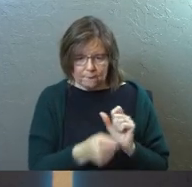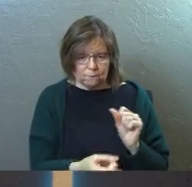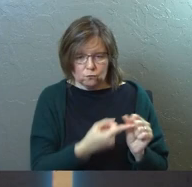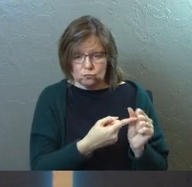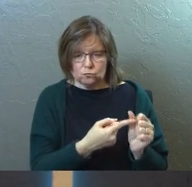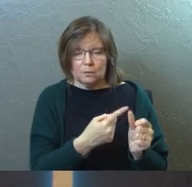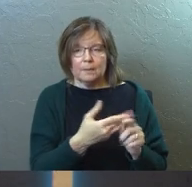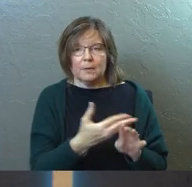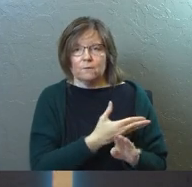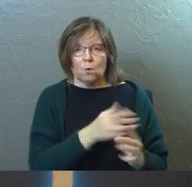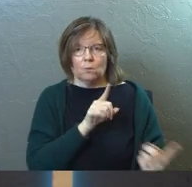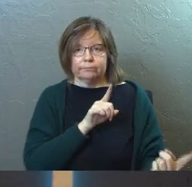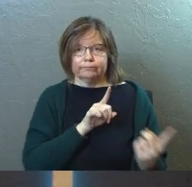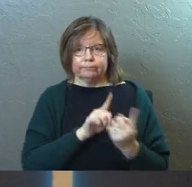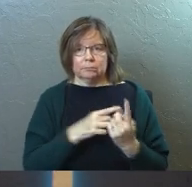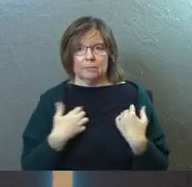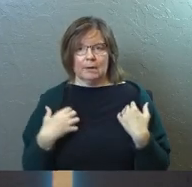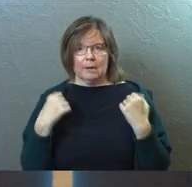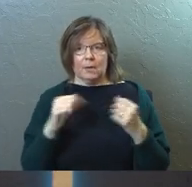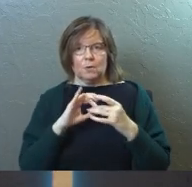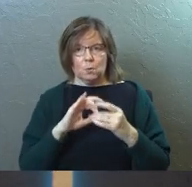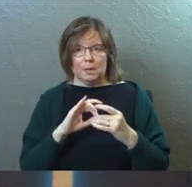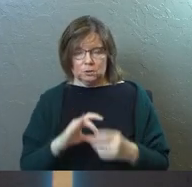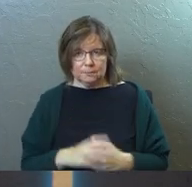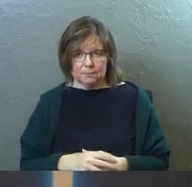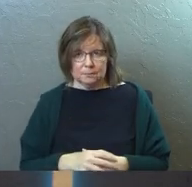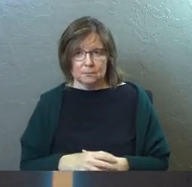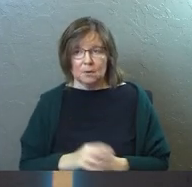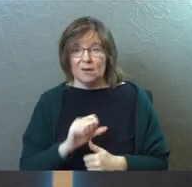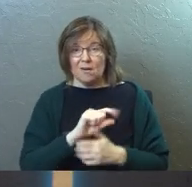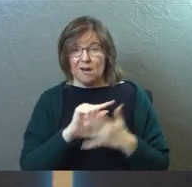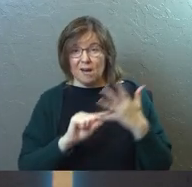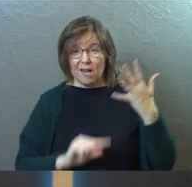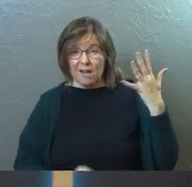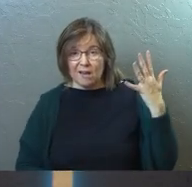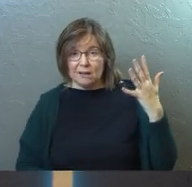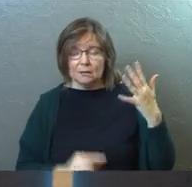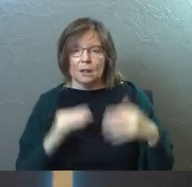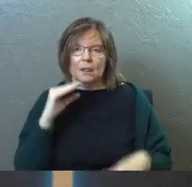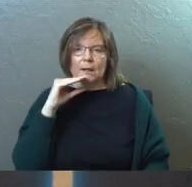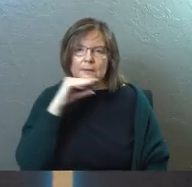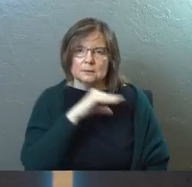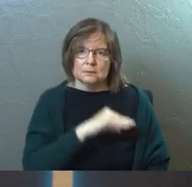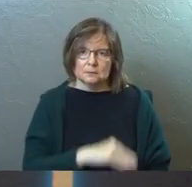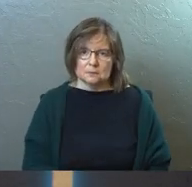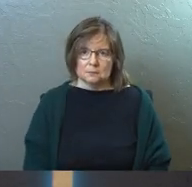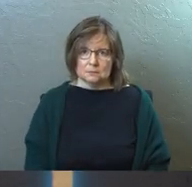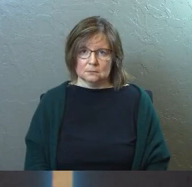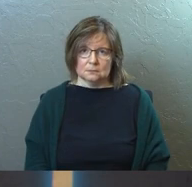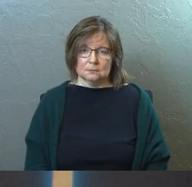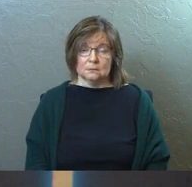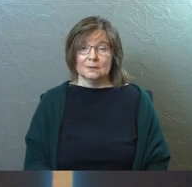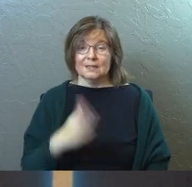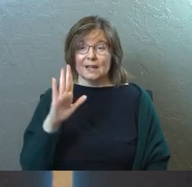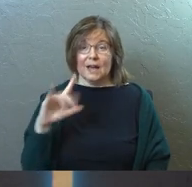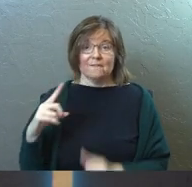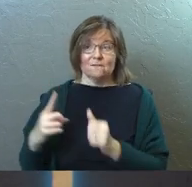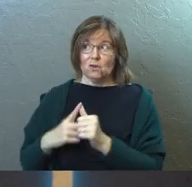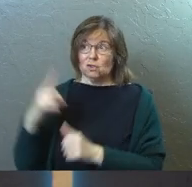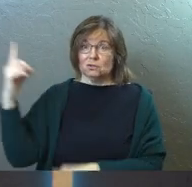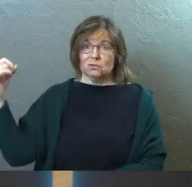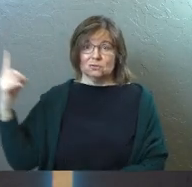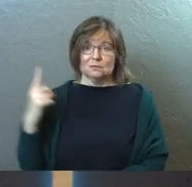that lifestyle before we can have a healthy relationship. All of those are lies. God went